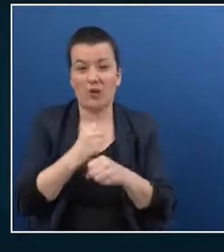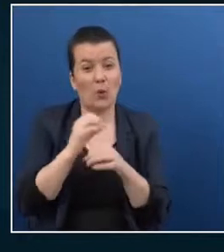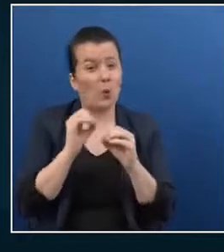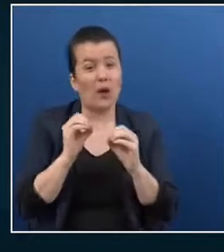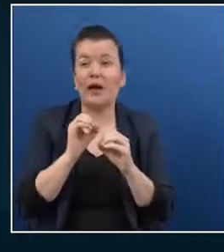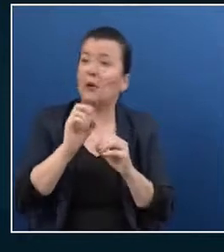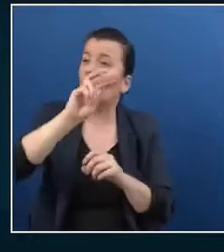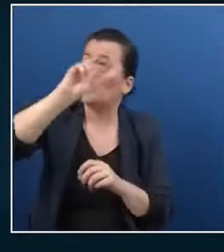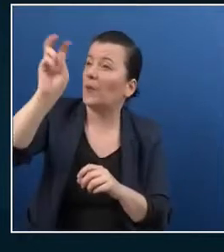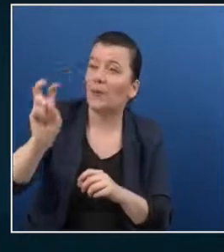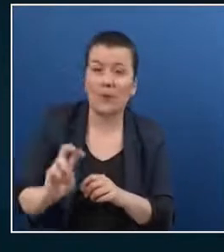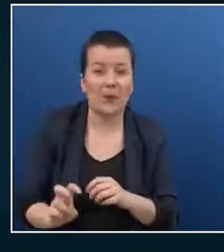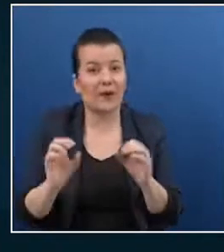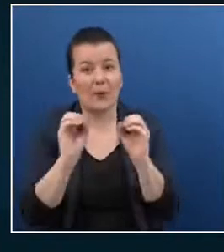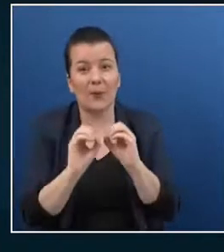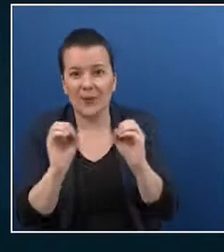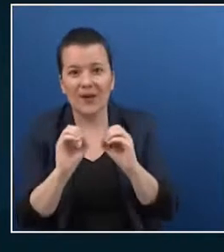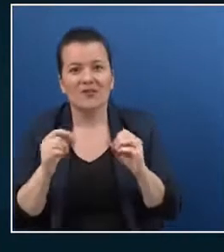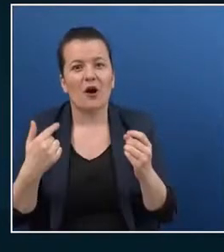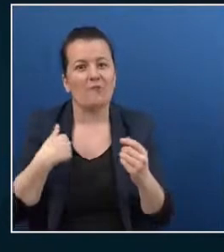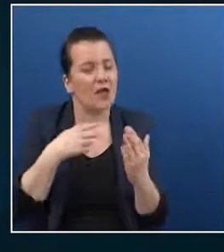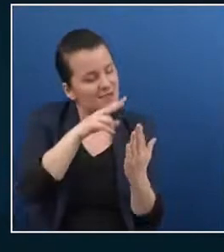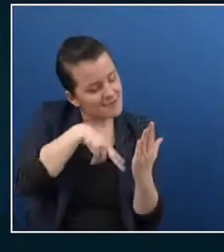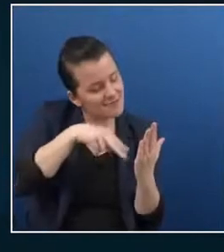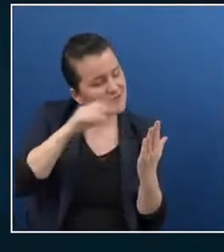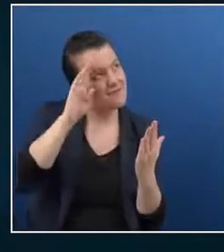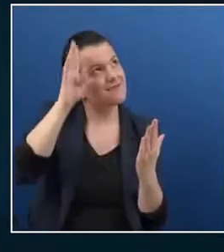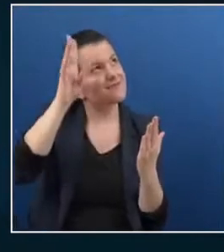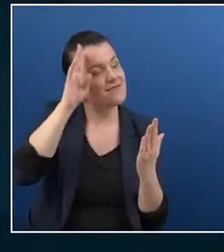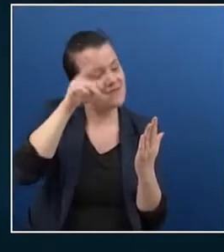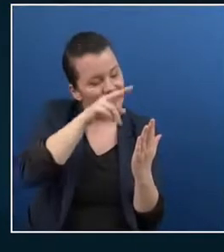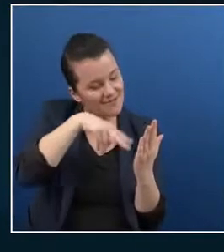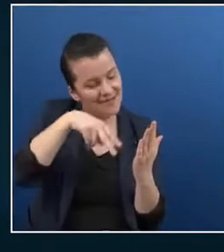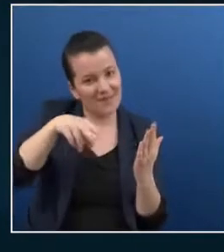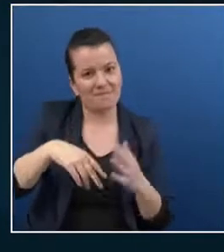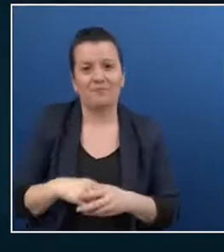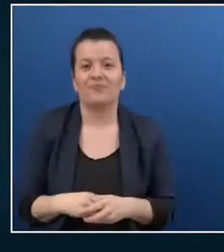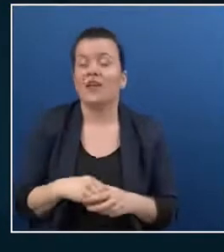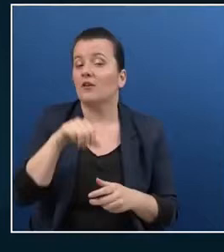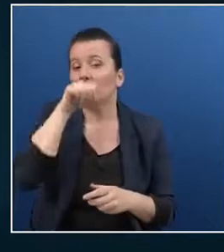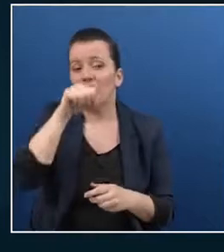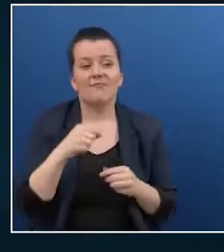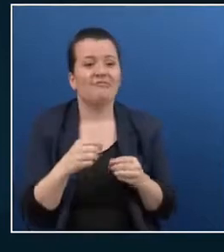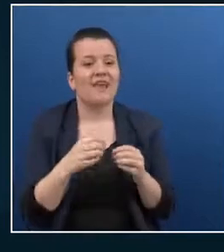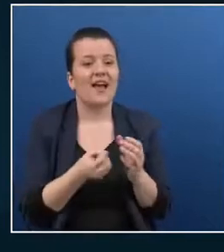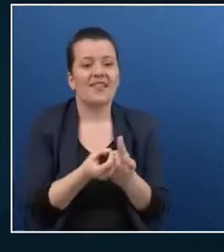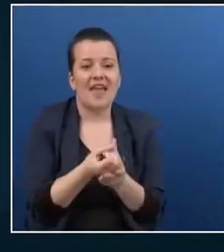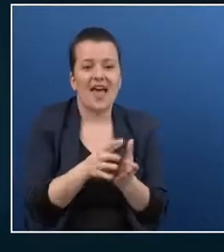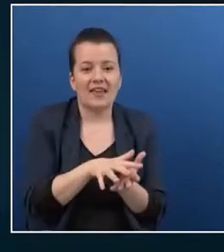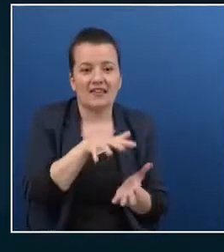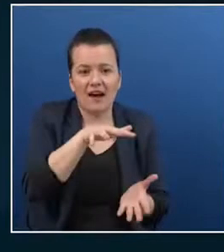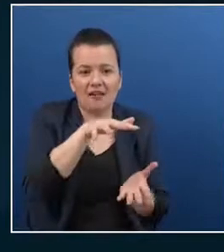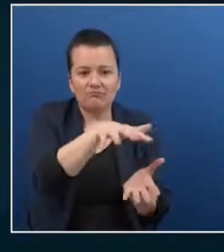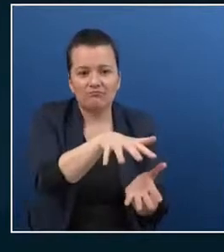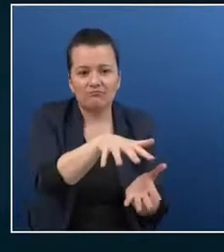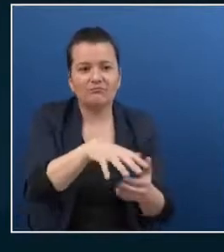process architecture and data architecture, and I've been doing that for about 20 years, give or